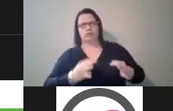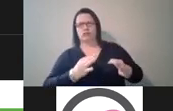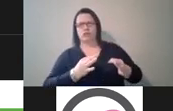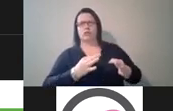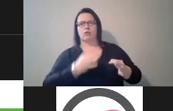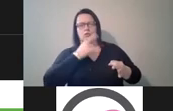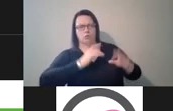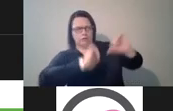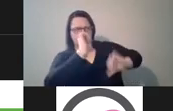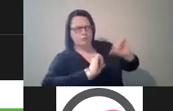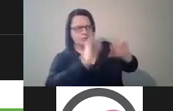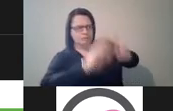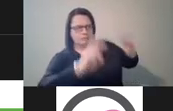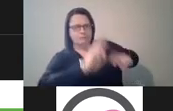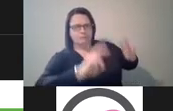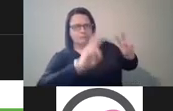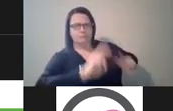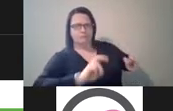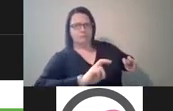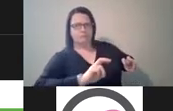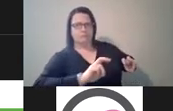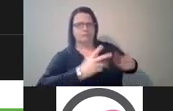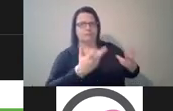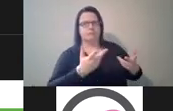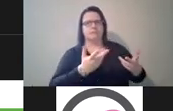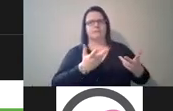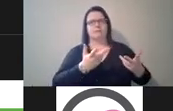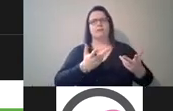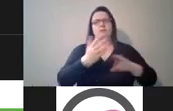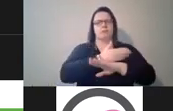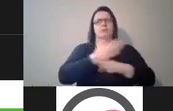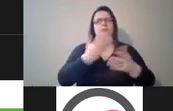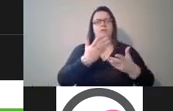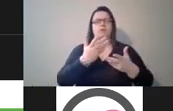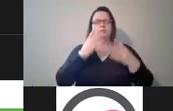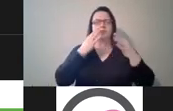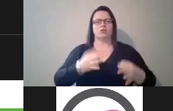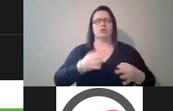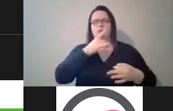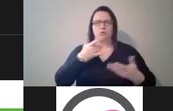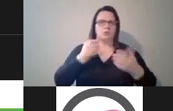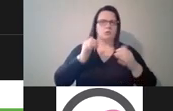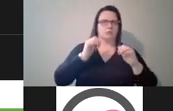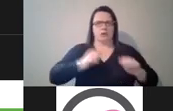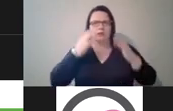by an understanding of the adult and an assessment that ultimately would determine capacity at adult protection.